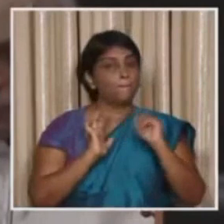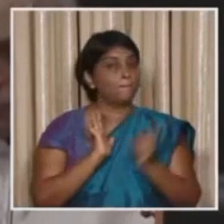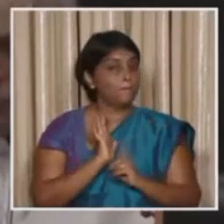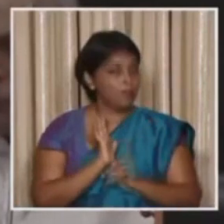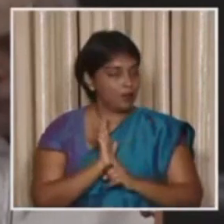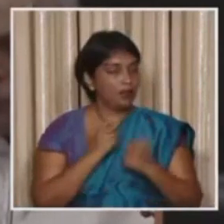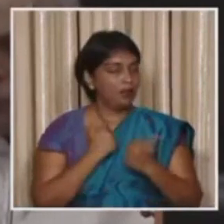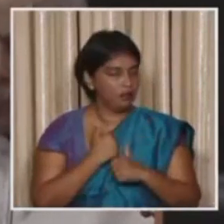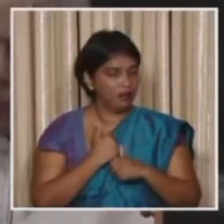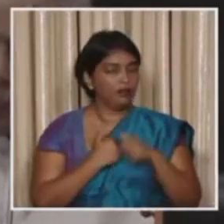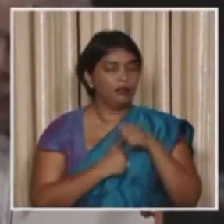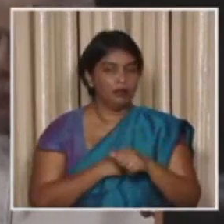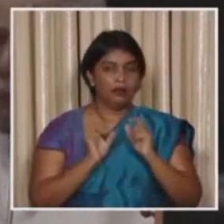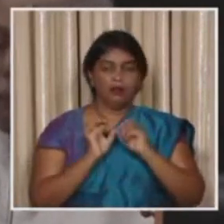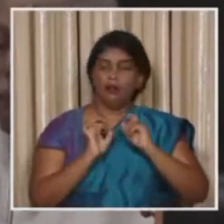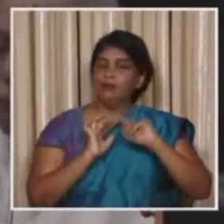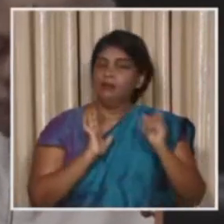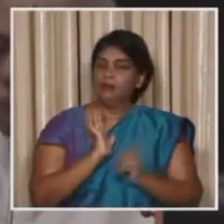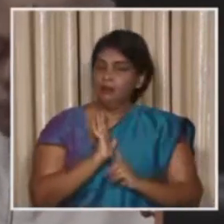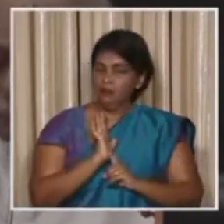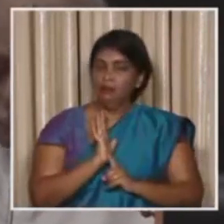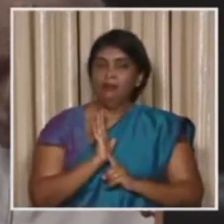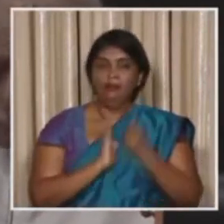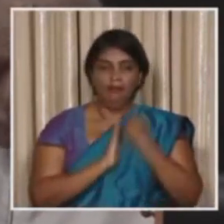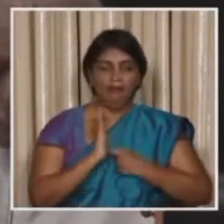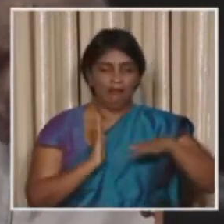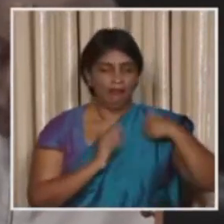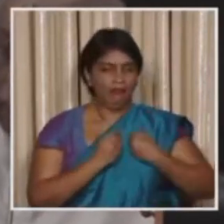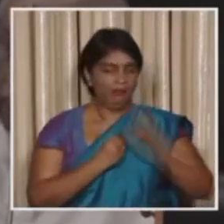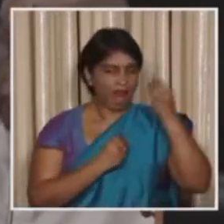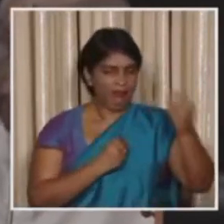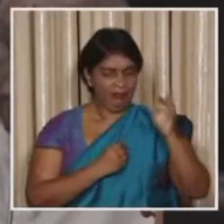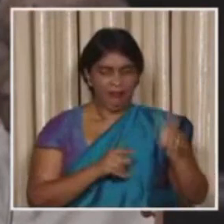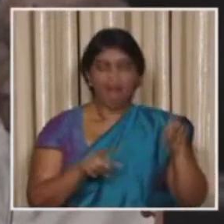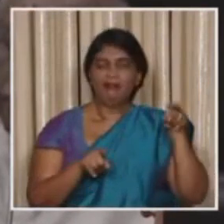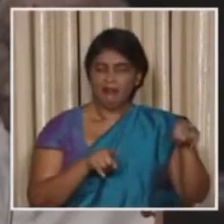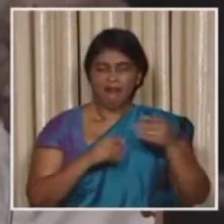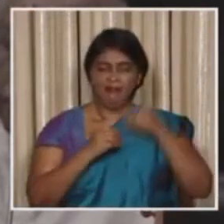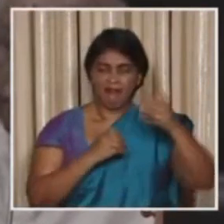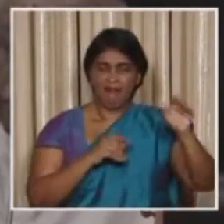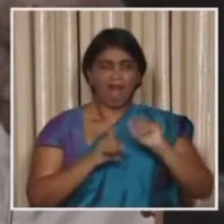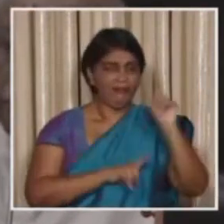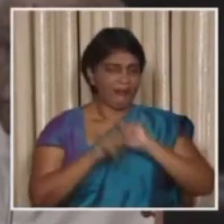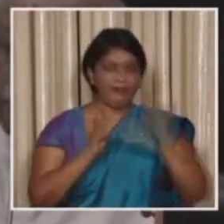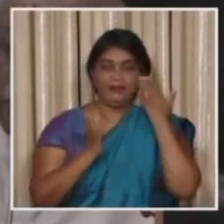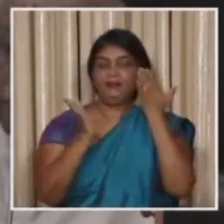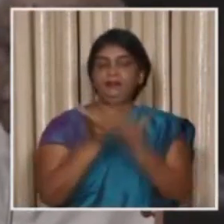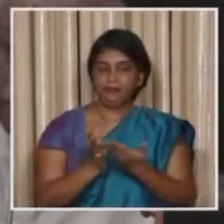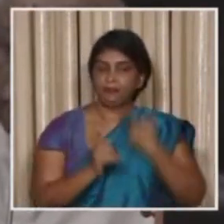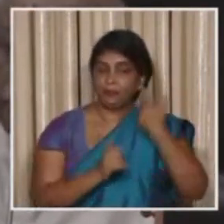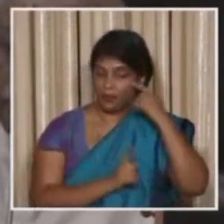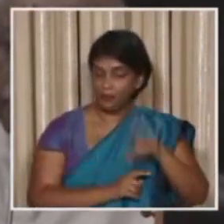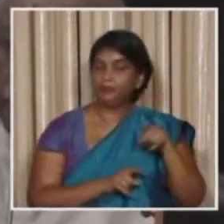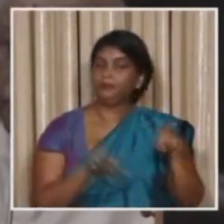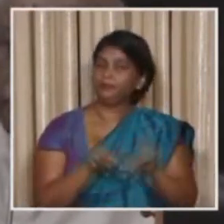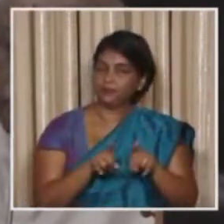General for the certification of constitutionality, which will subsequently be presented to Parliament. Additionally, the National